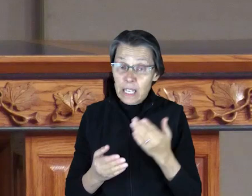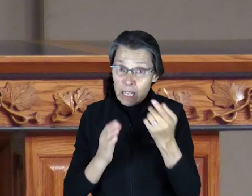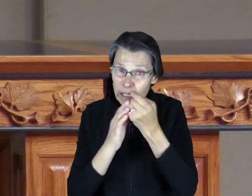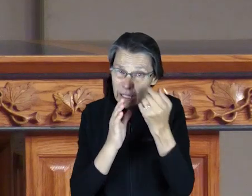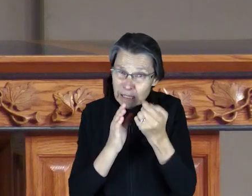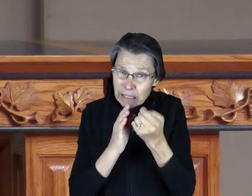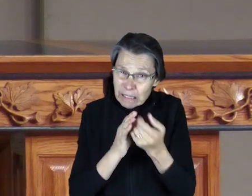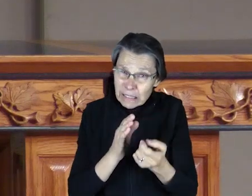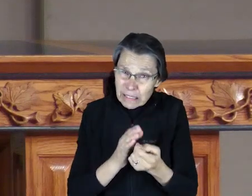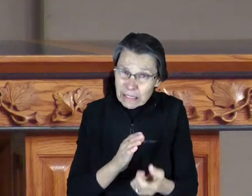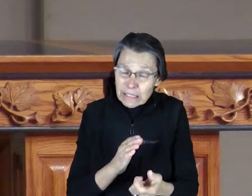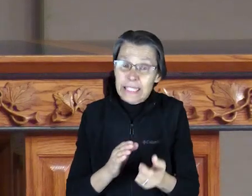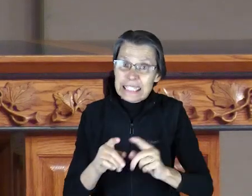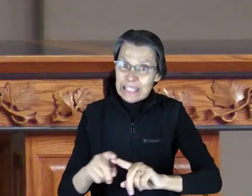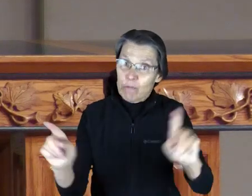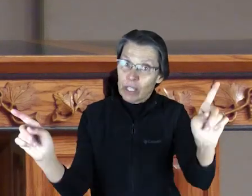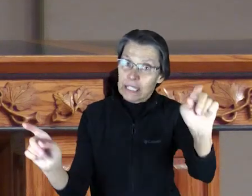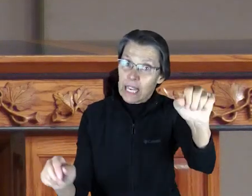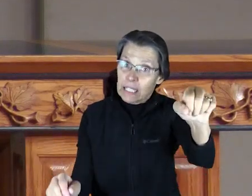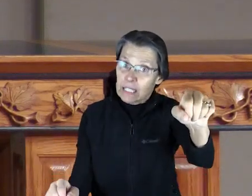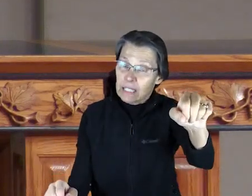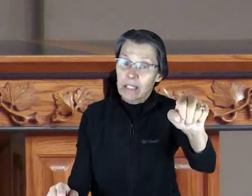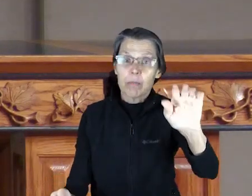easy and it will be different.